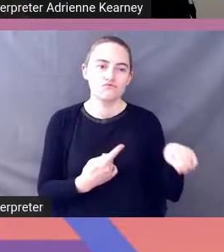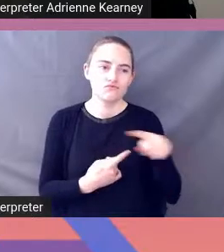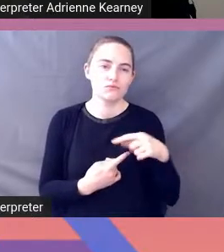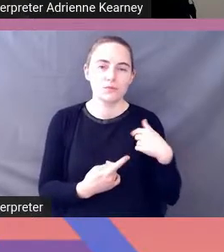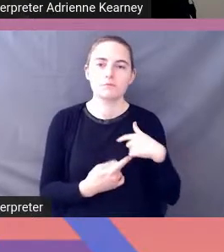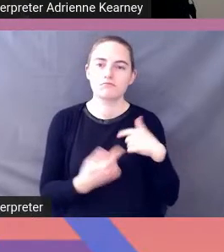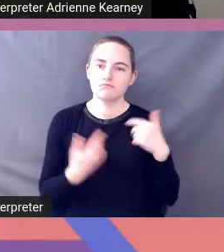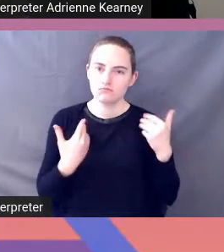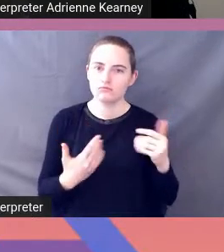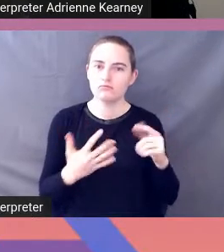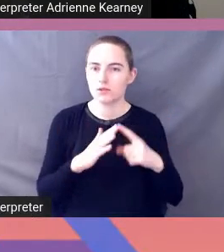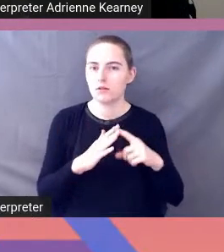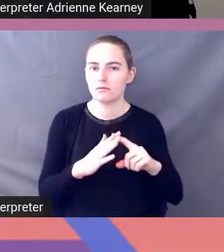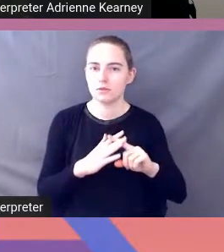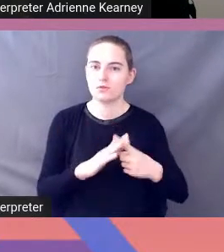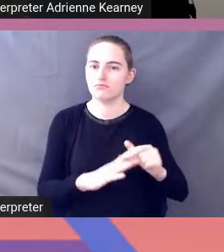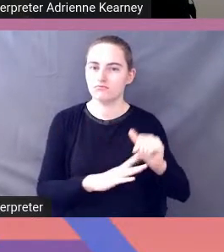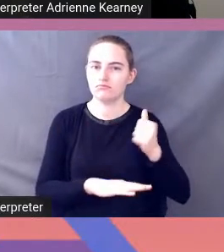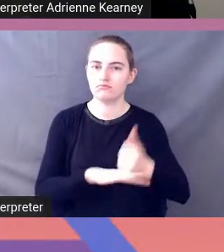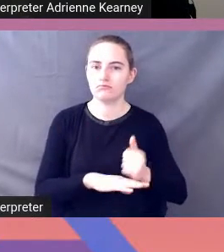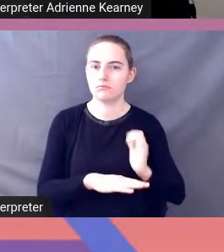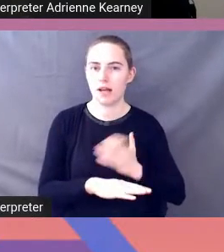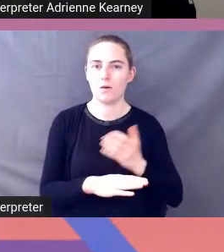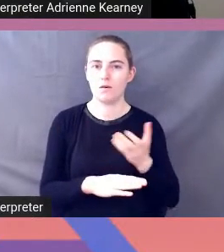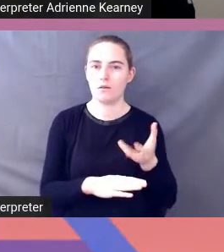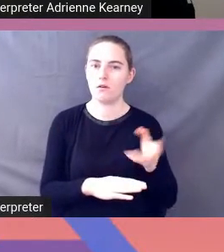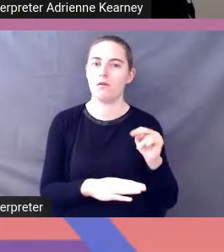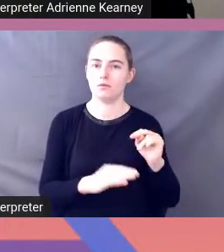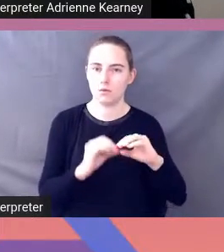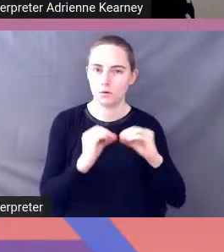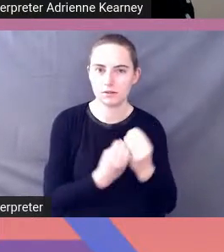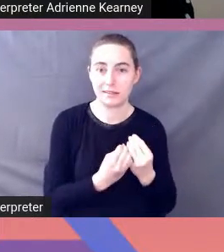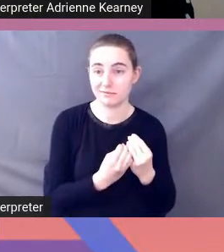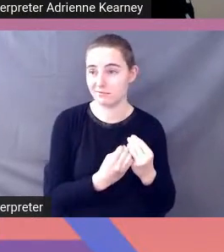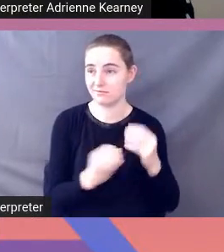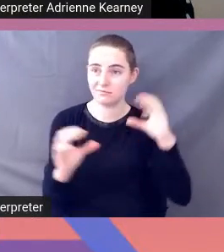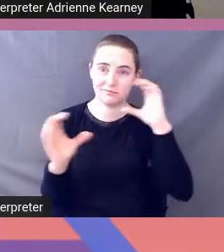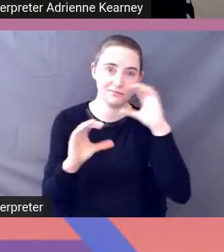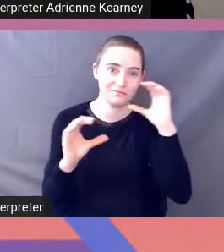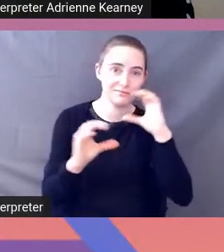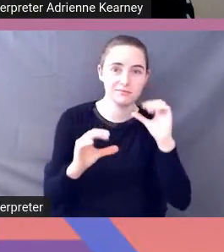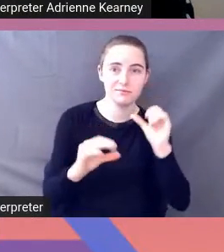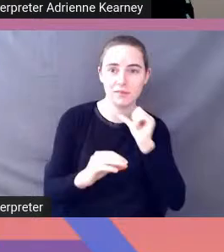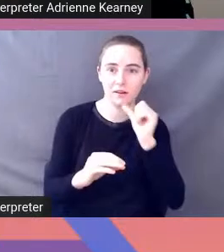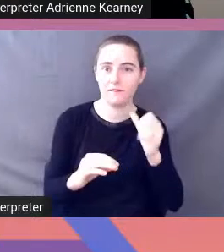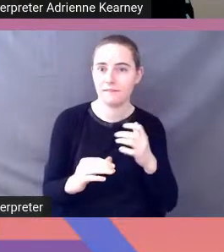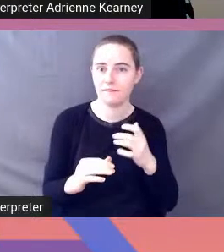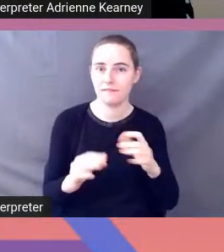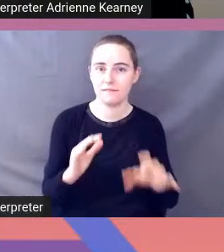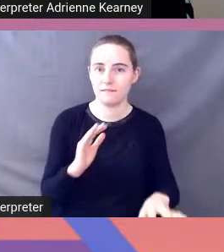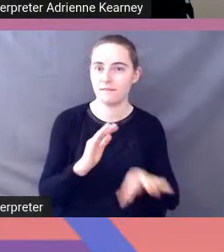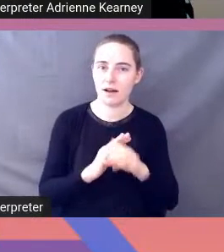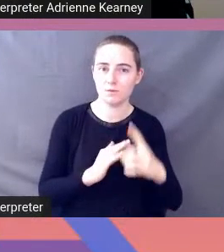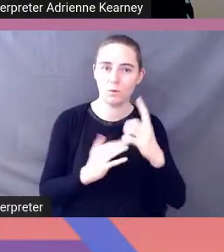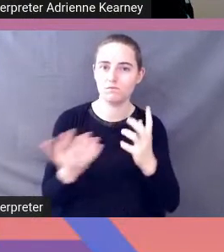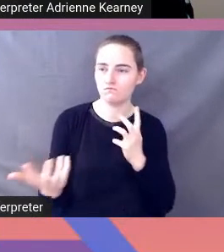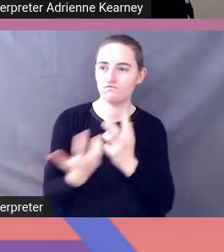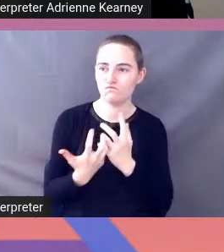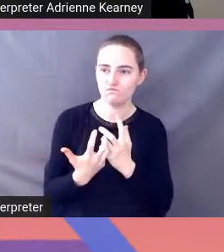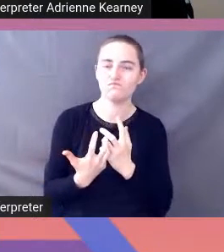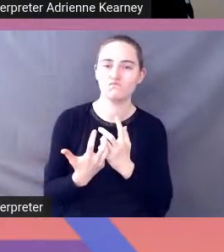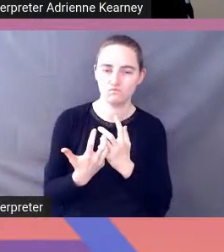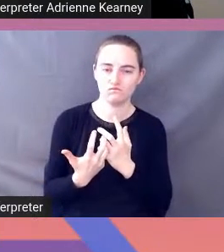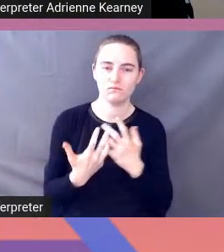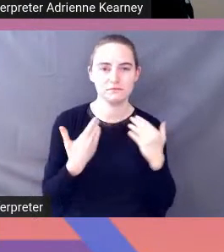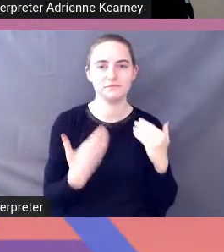we were just talking about, it can be very hard to find an organization that's like, it aligns, like Versatile said, with what you believe in. So we started our